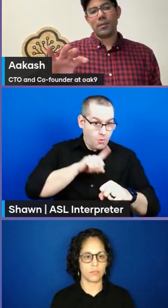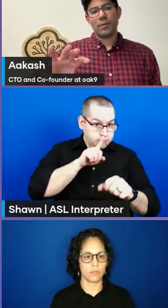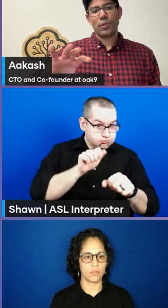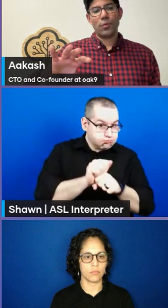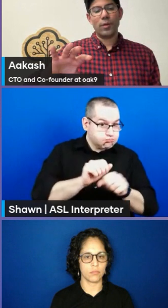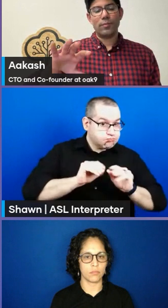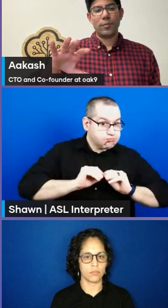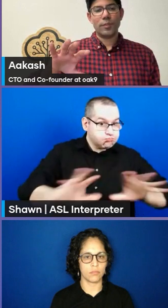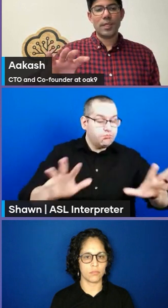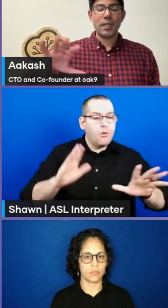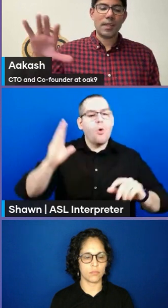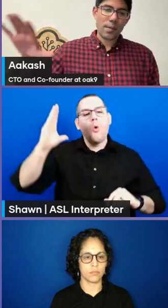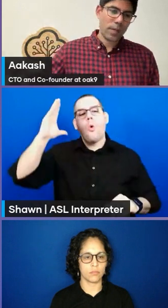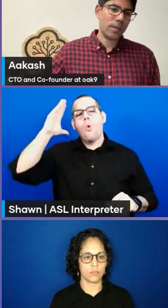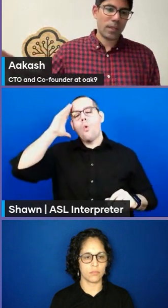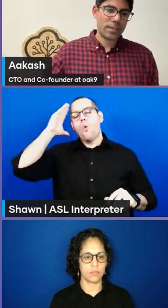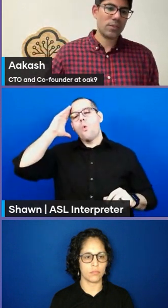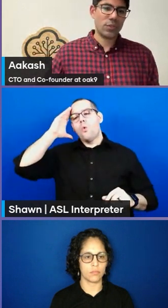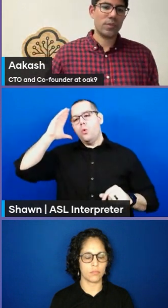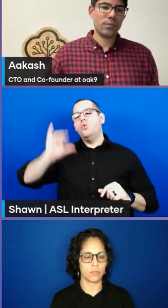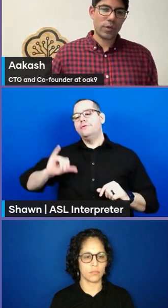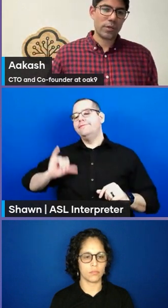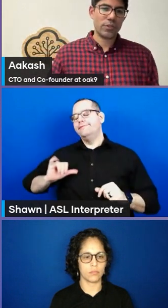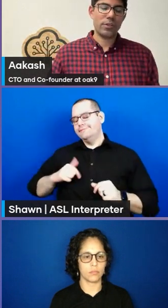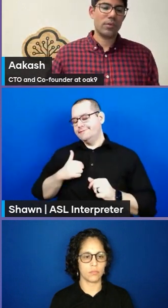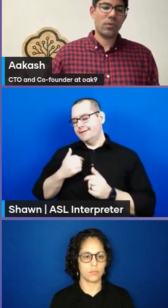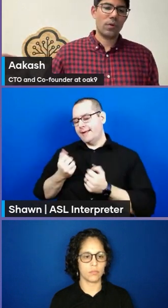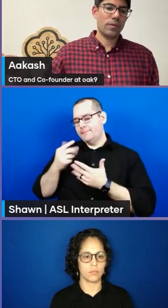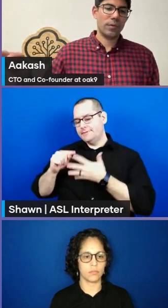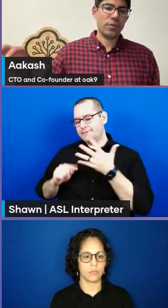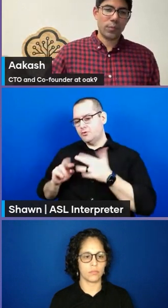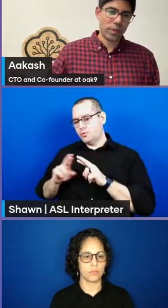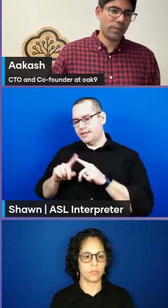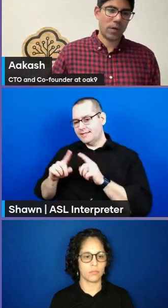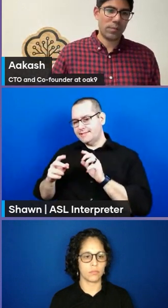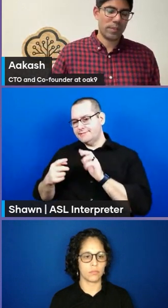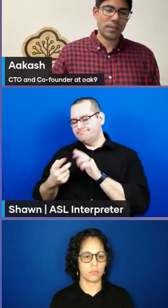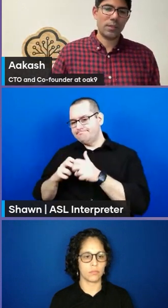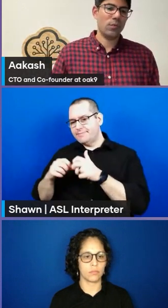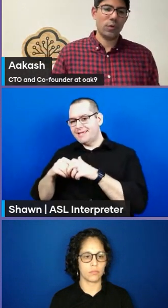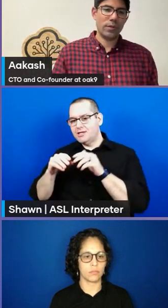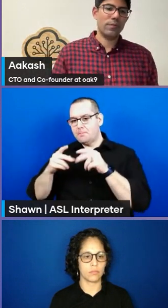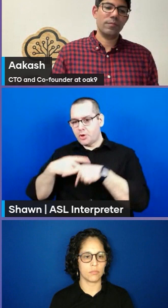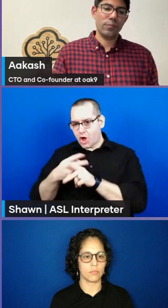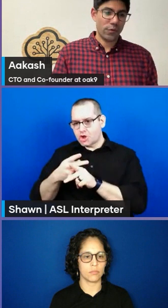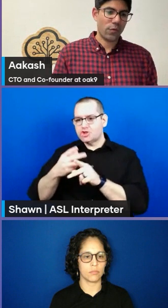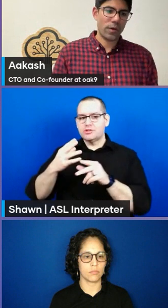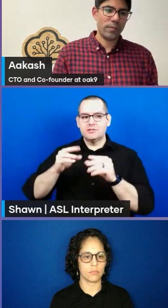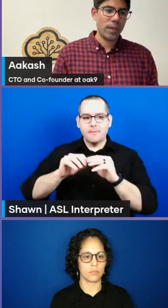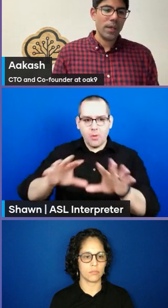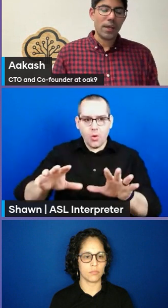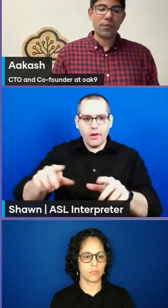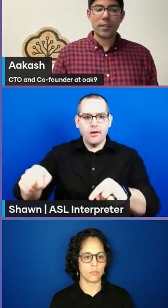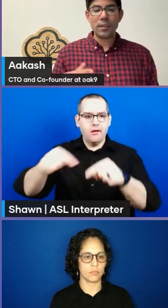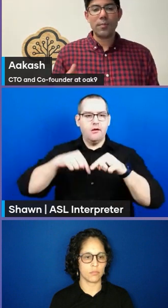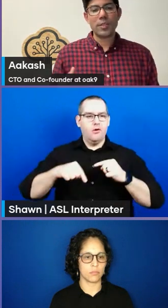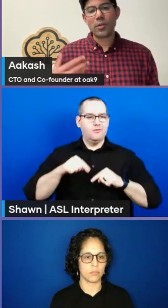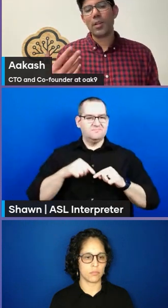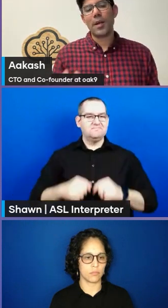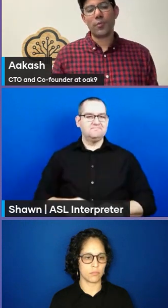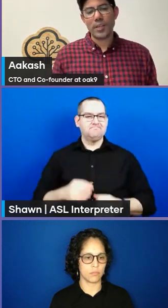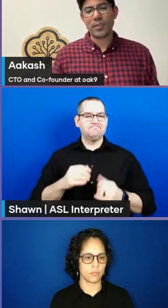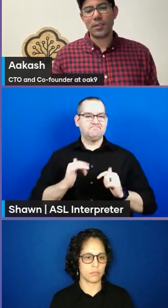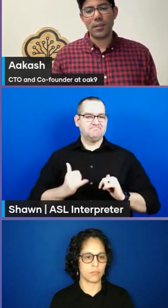that you're seeing that many less issues in production or your deployed environments than you would have before. And finally, they